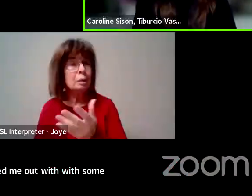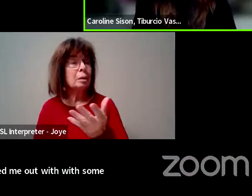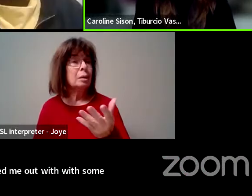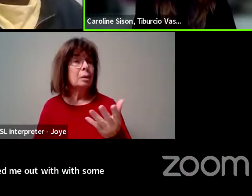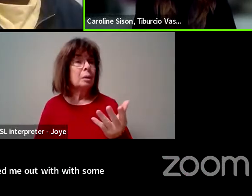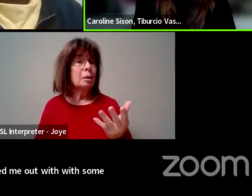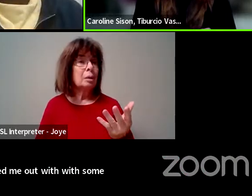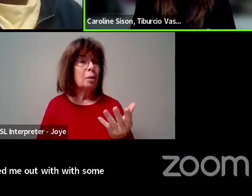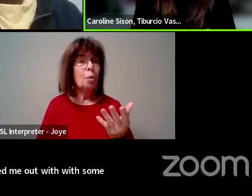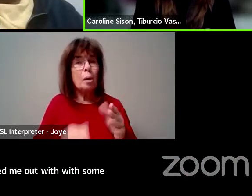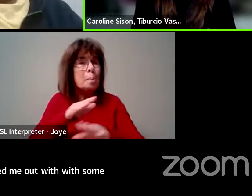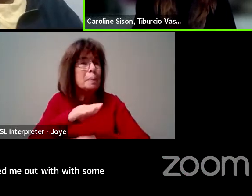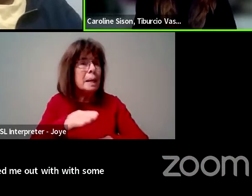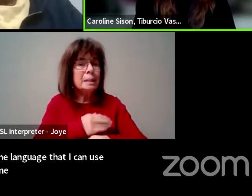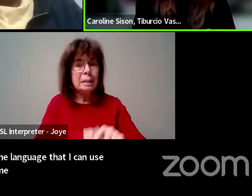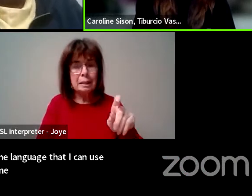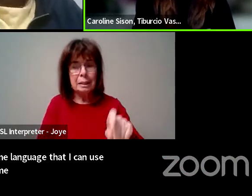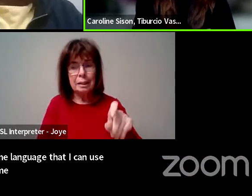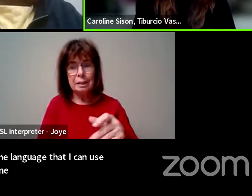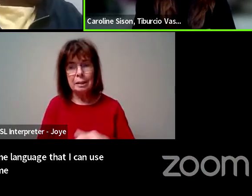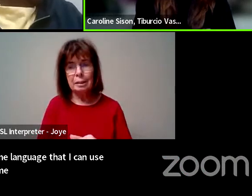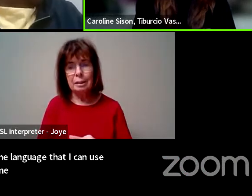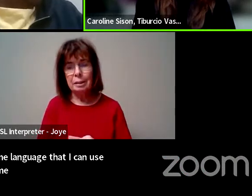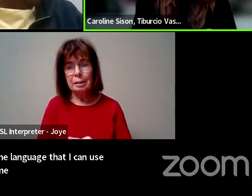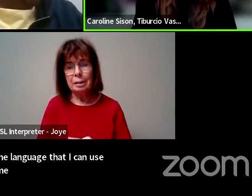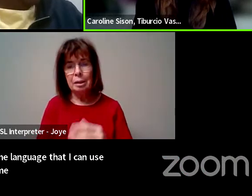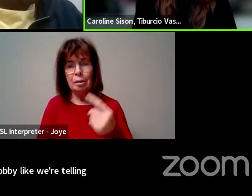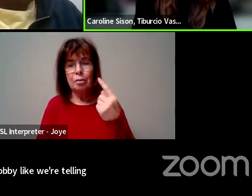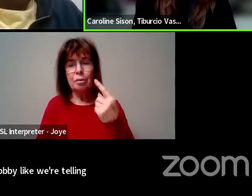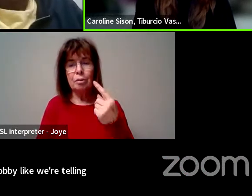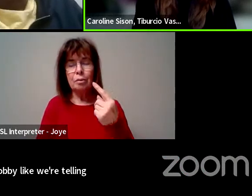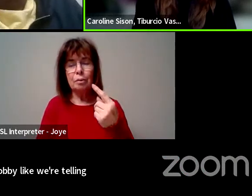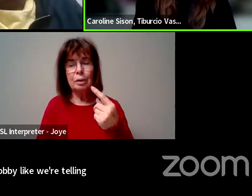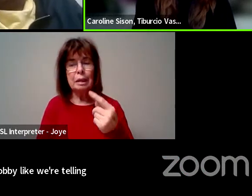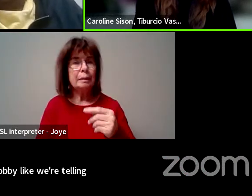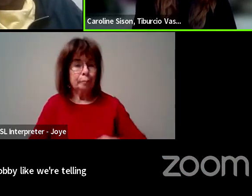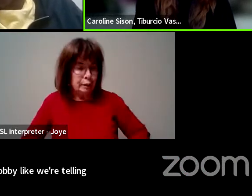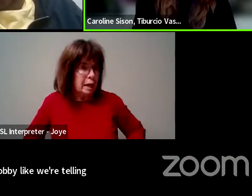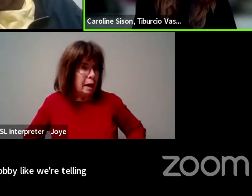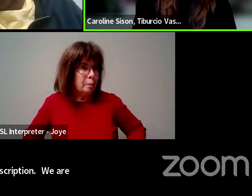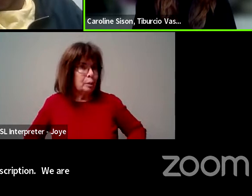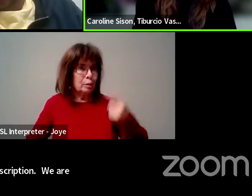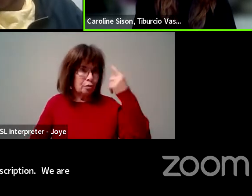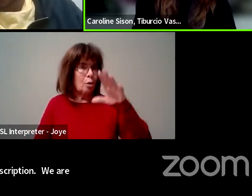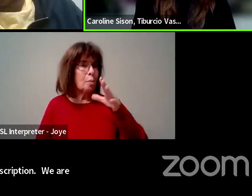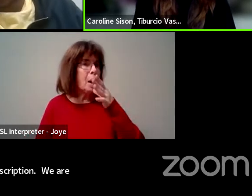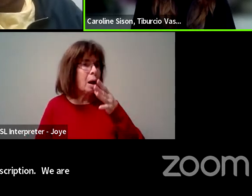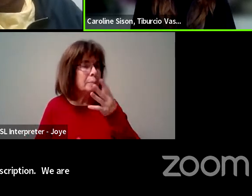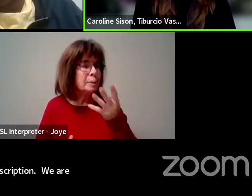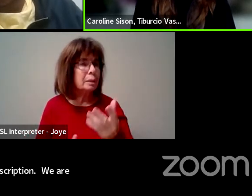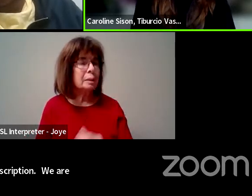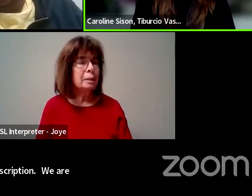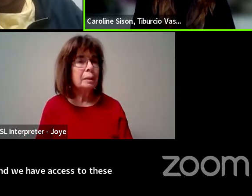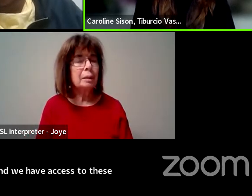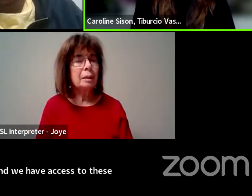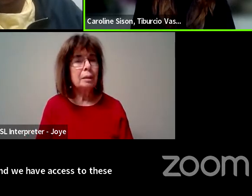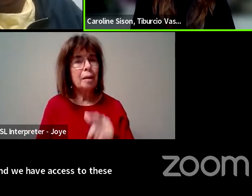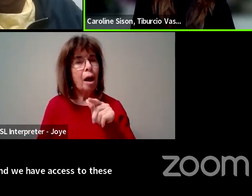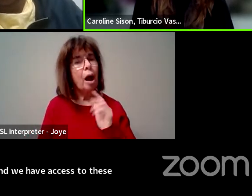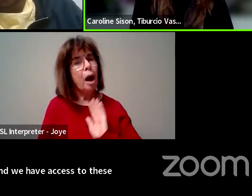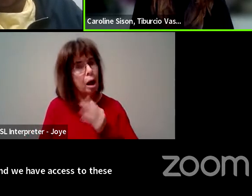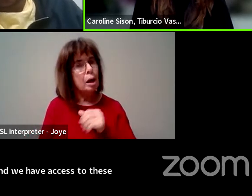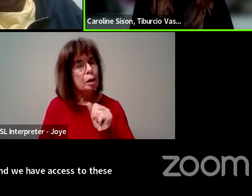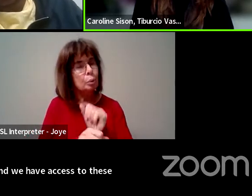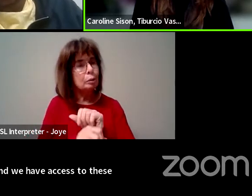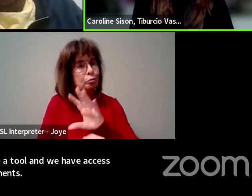mentioned, basic needs, diapers, for mothers, it's our work kind of encompasses all of that to